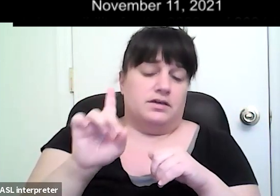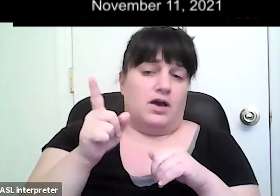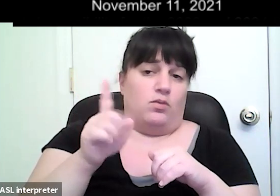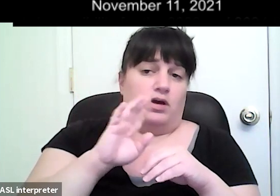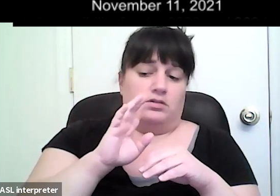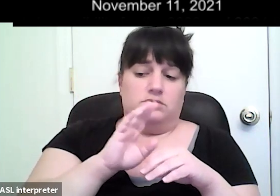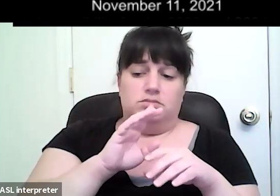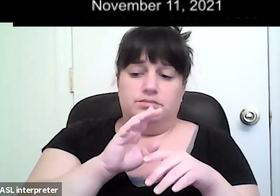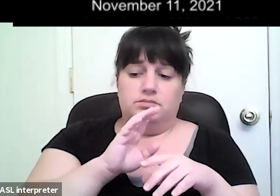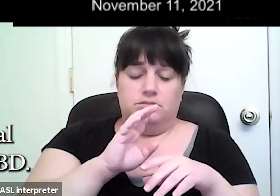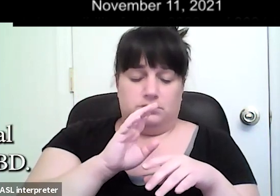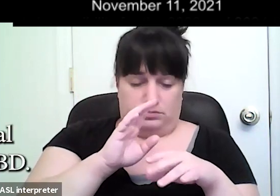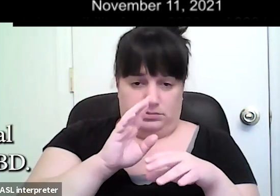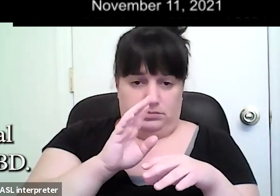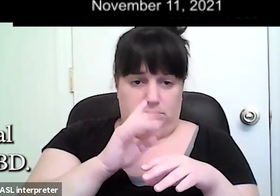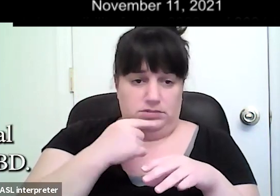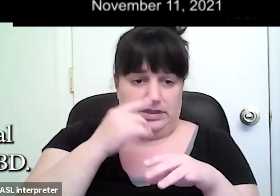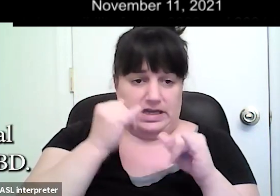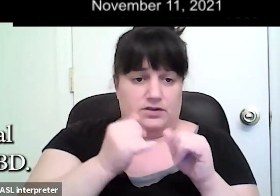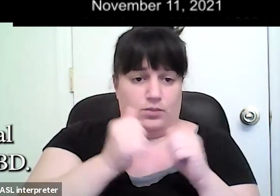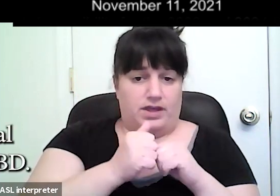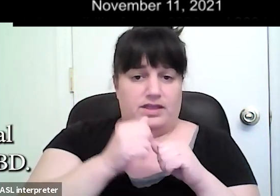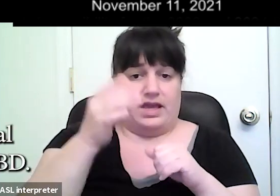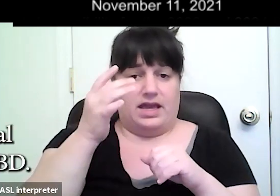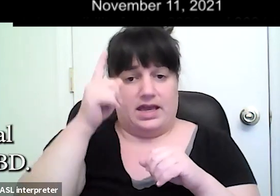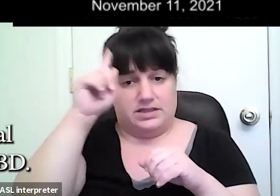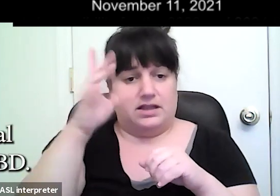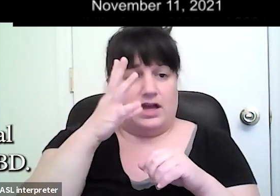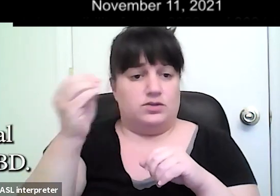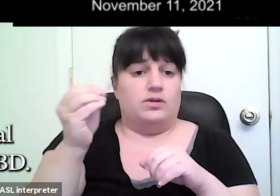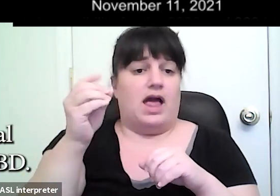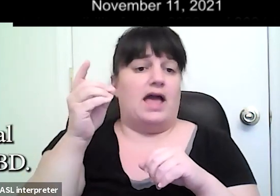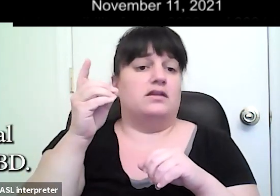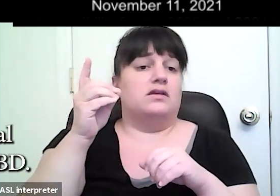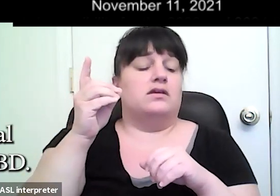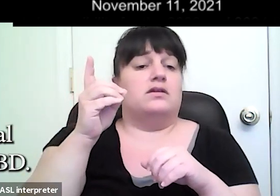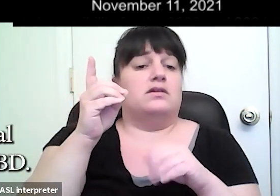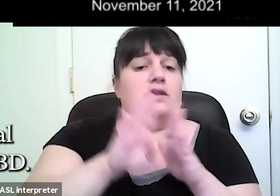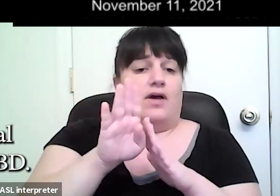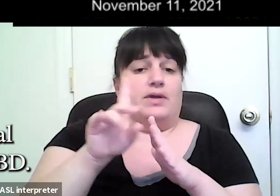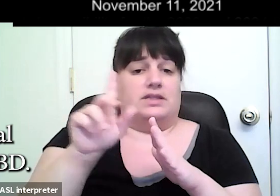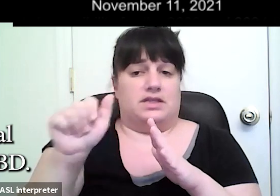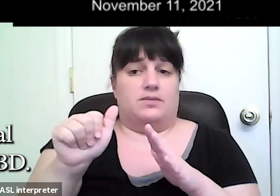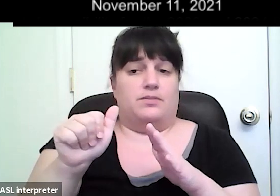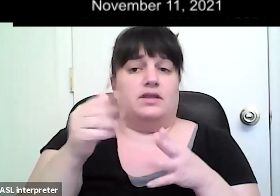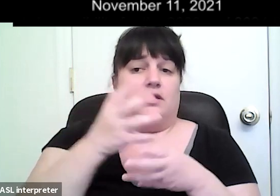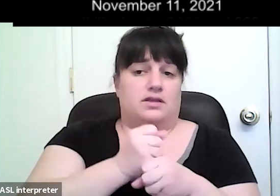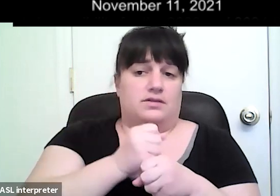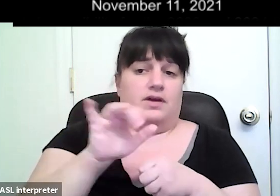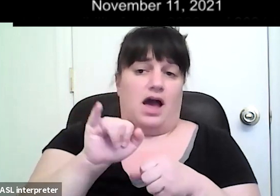the presentation to individuals with intellectual and developmental disabilities as IDD, individuals with